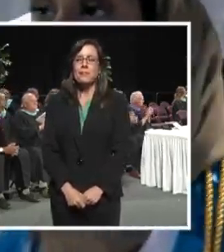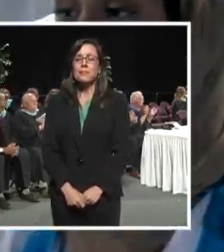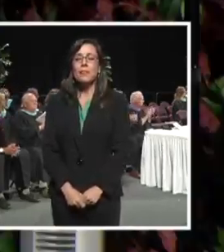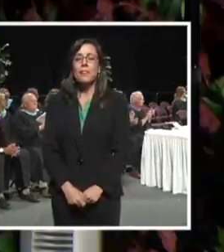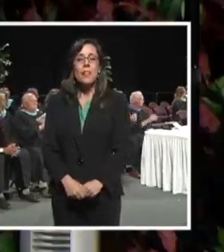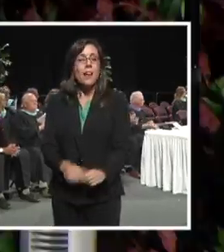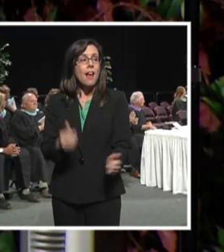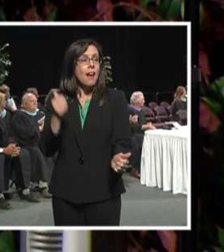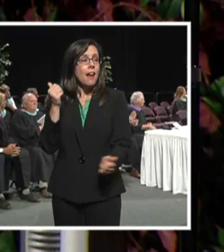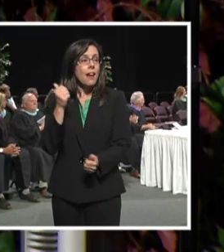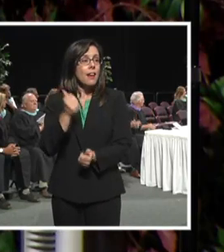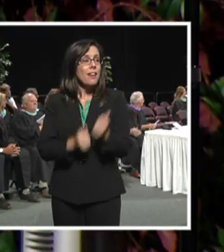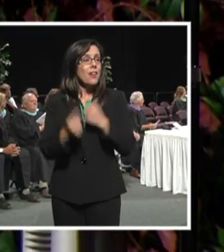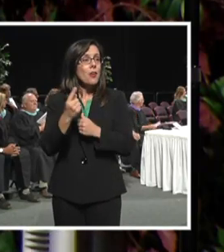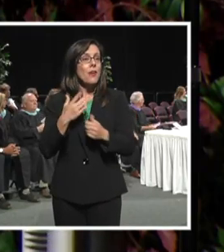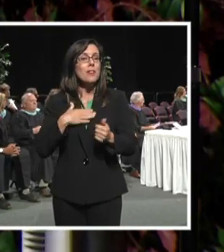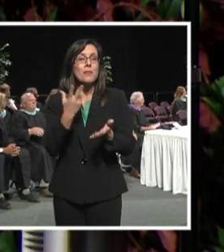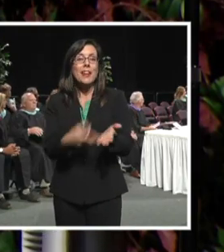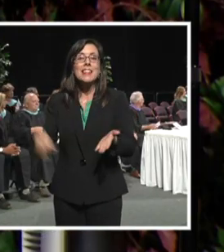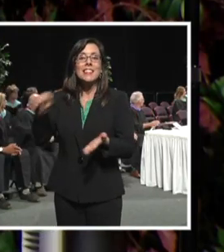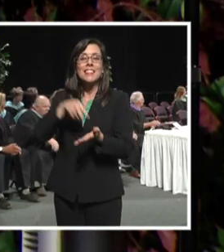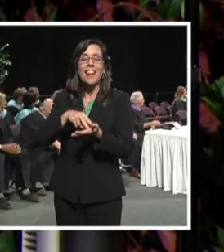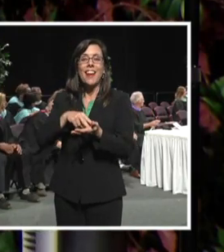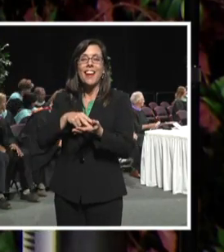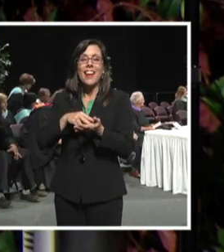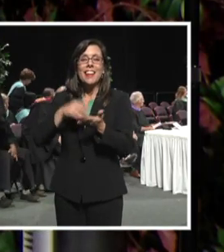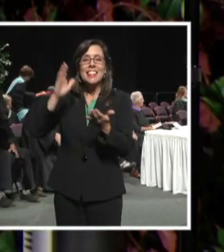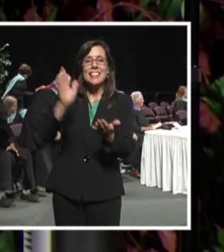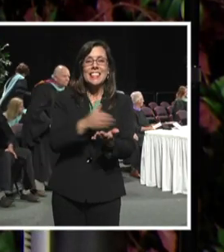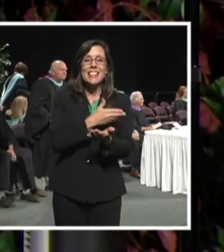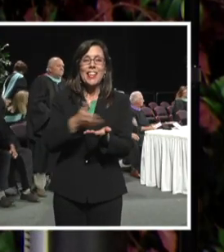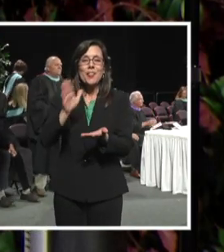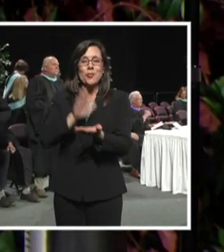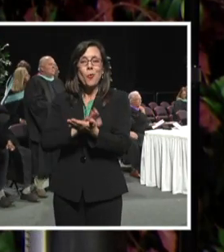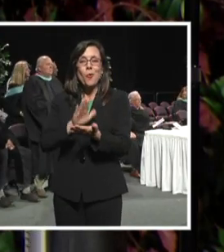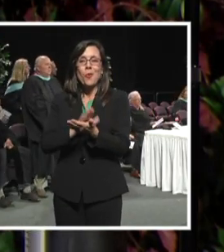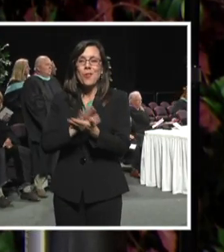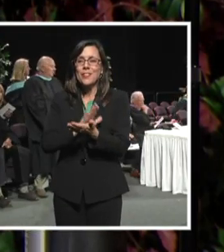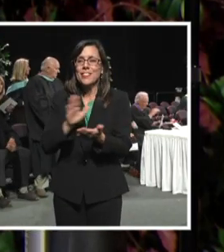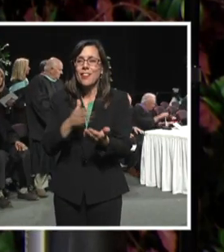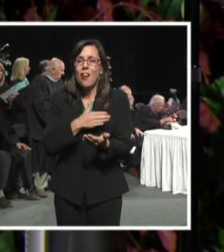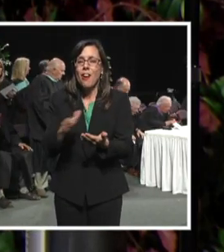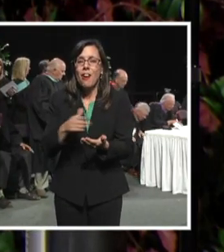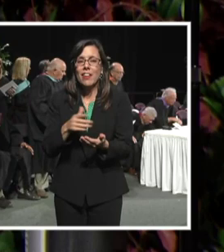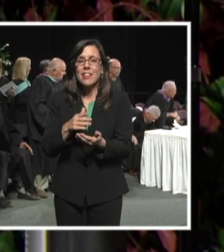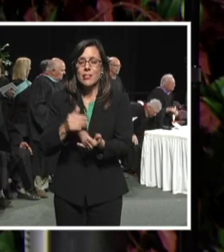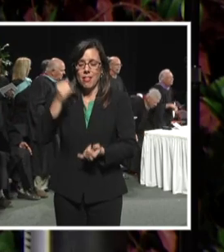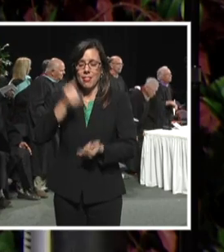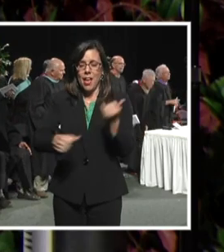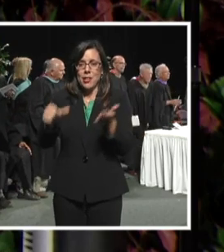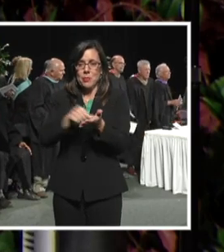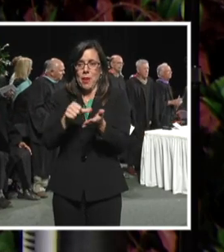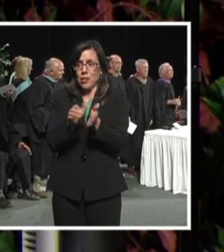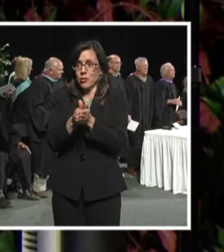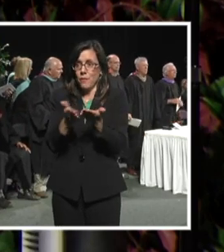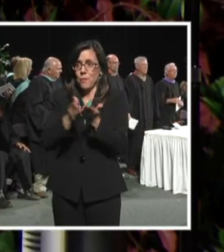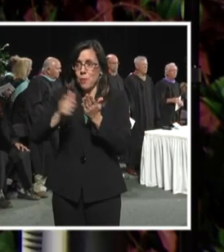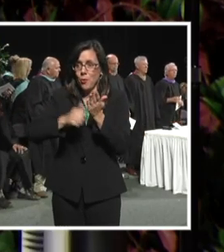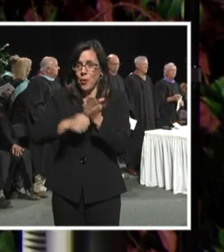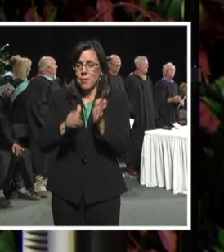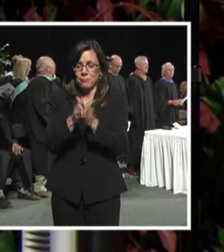Would everyone please stand and join us in singing the school song? It can be found on the last page of your